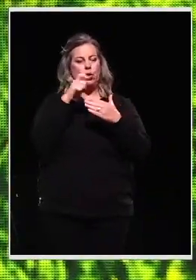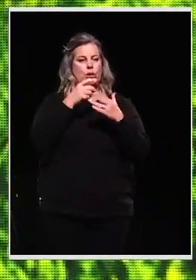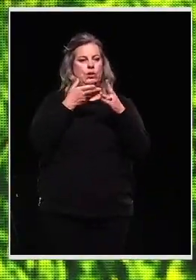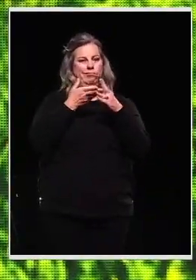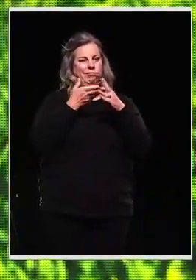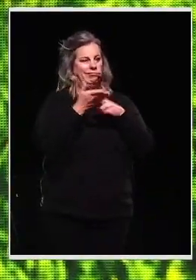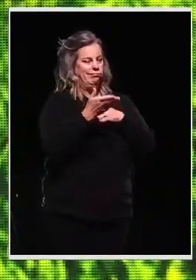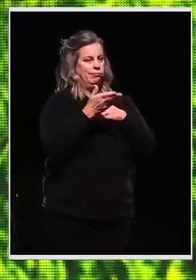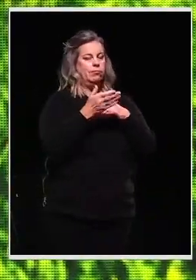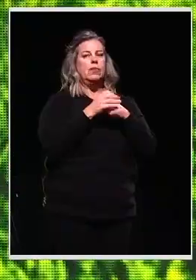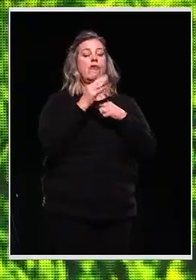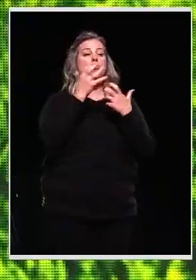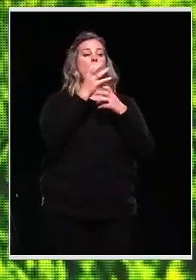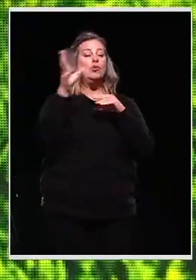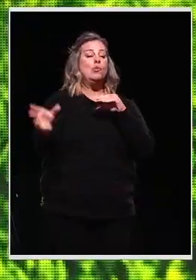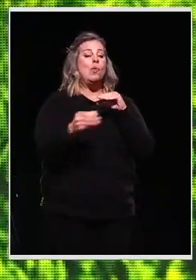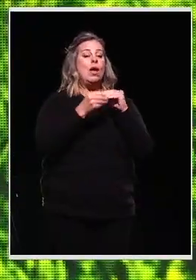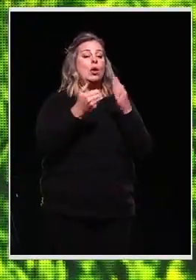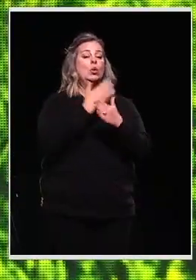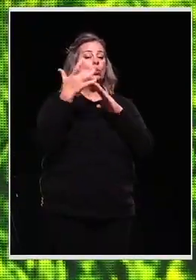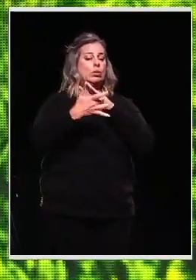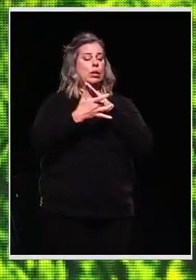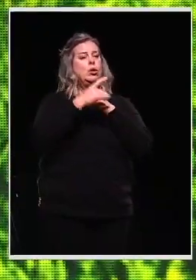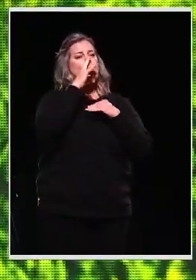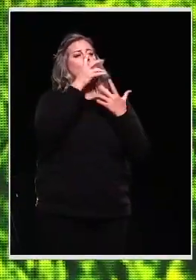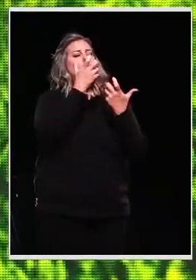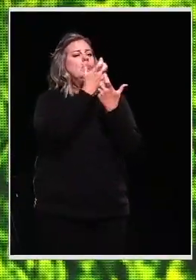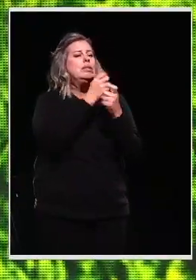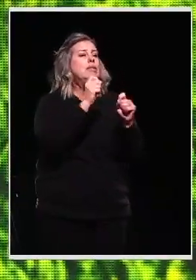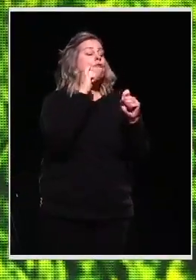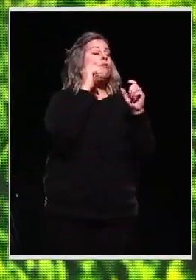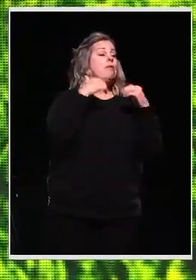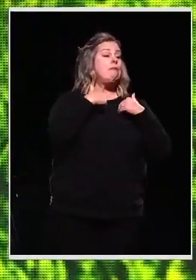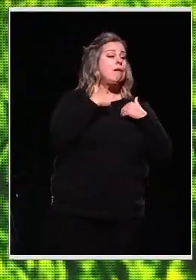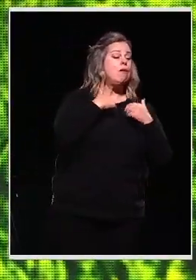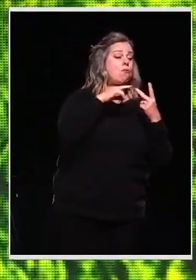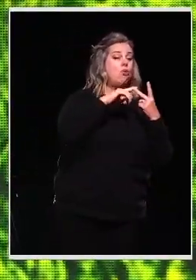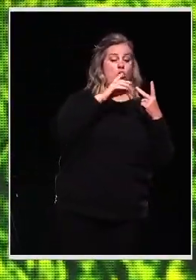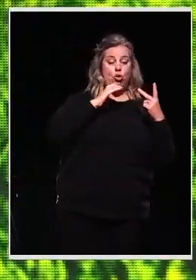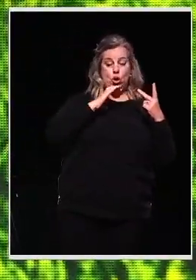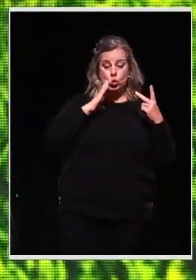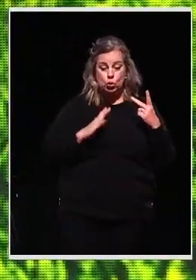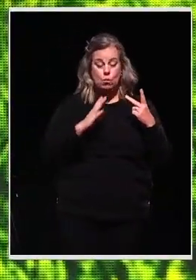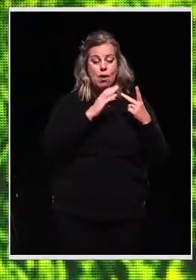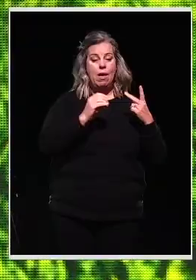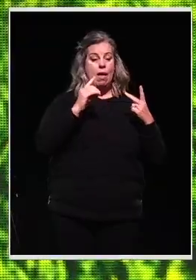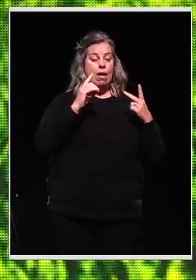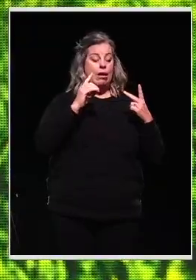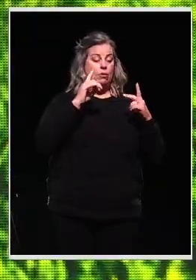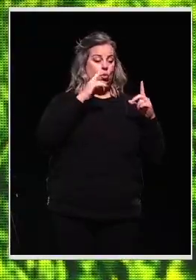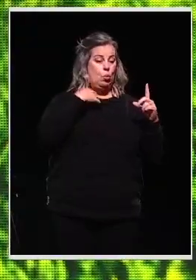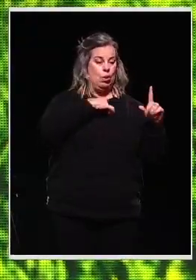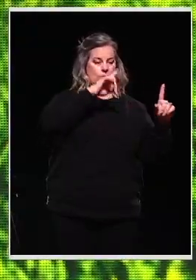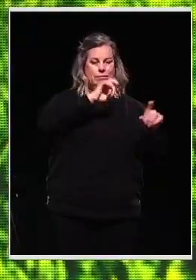if you want to bring a new technology, because you want to make sure it's safe for the animal, it's safe for the consumer, and ultimately for us too, we're testing to make sure that